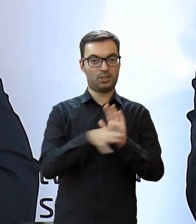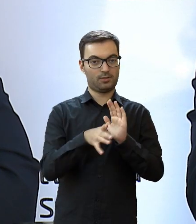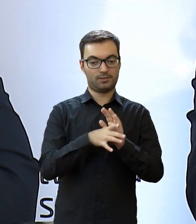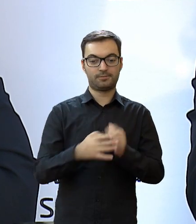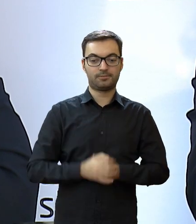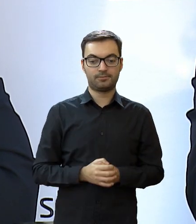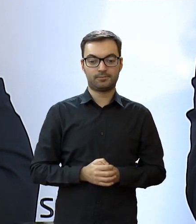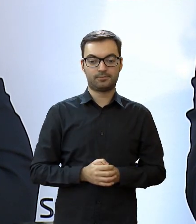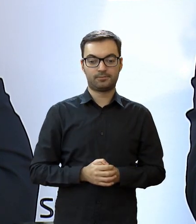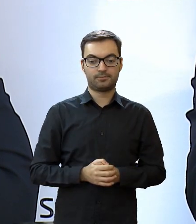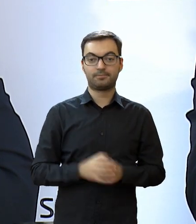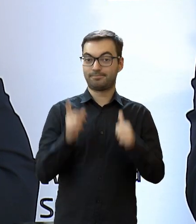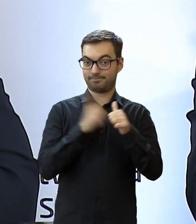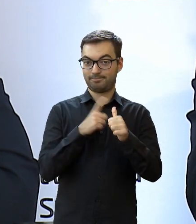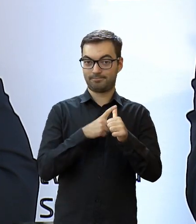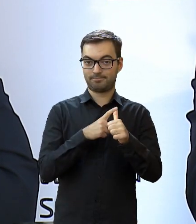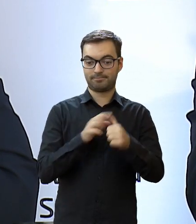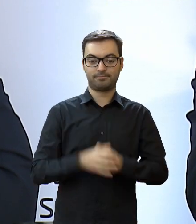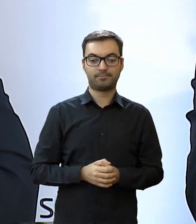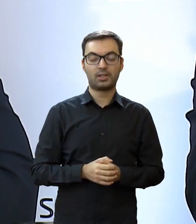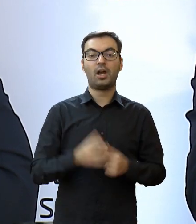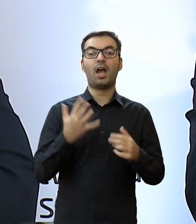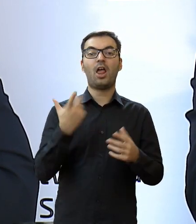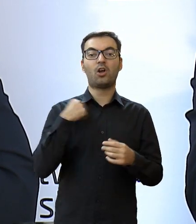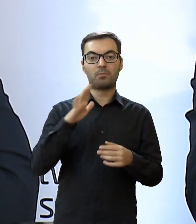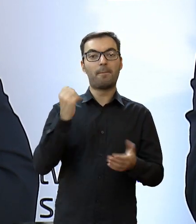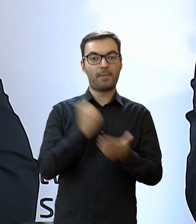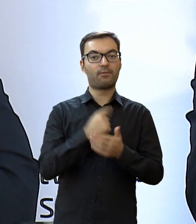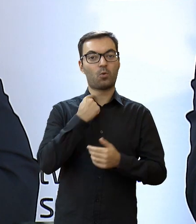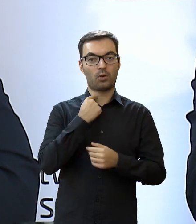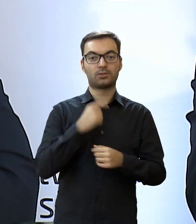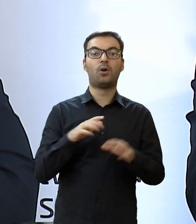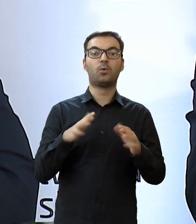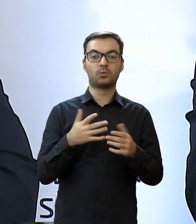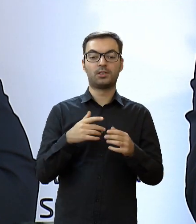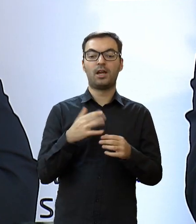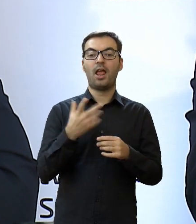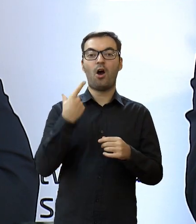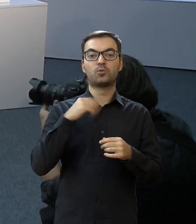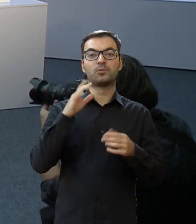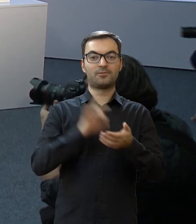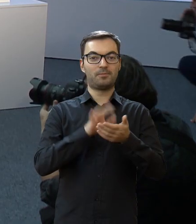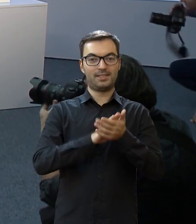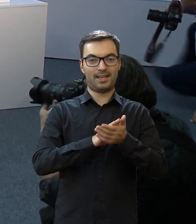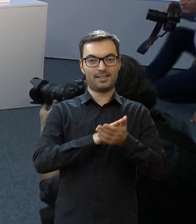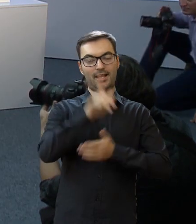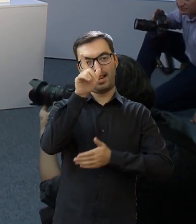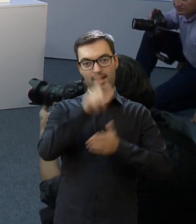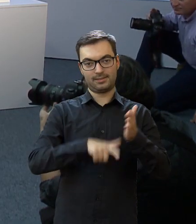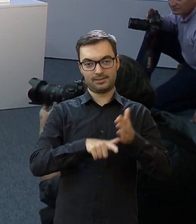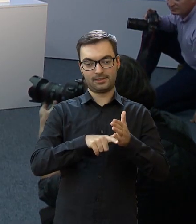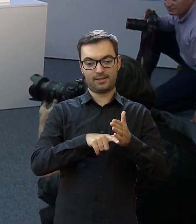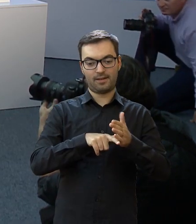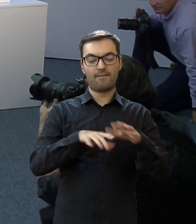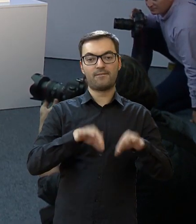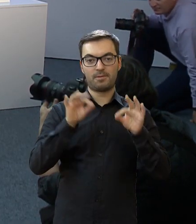As for 12 p.m. on the 13th of October, first of all, the number of voters